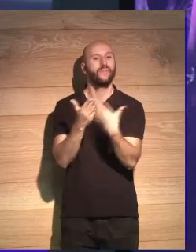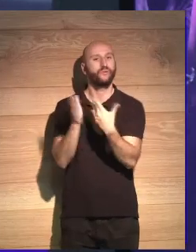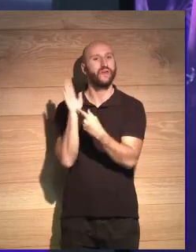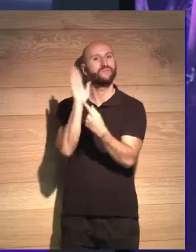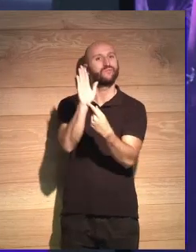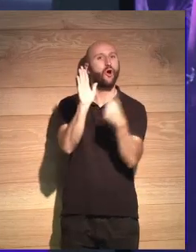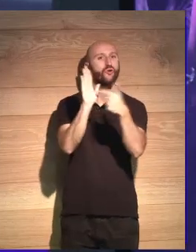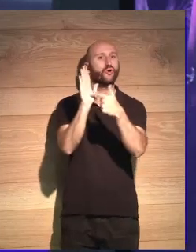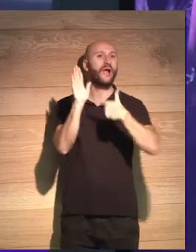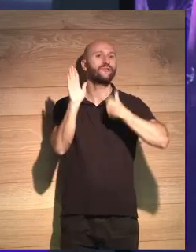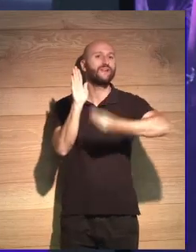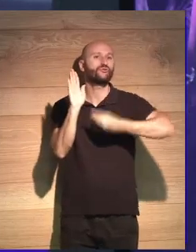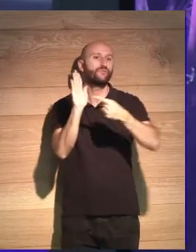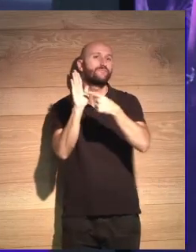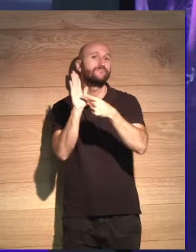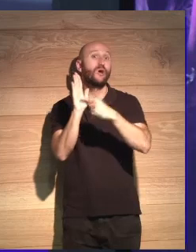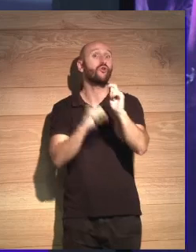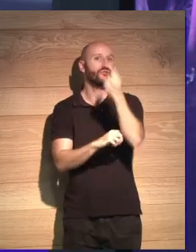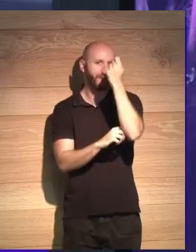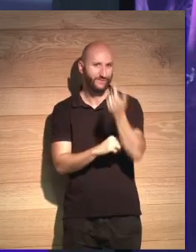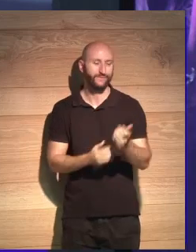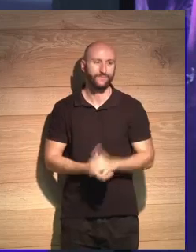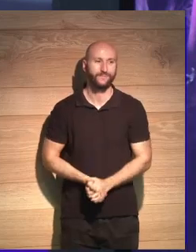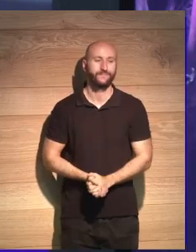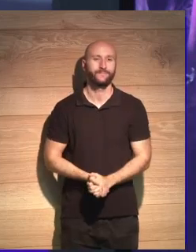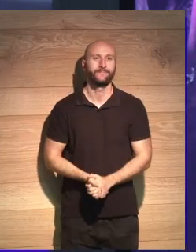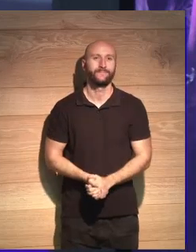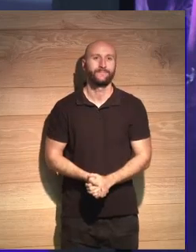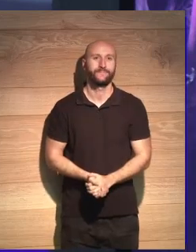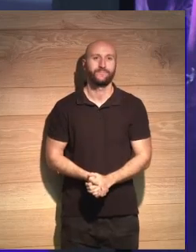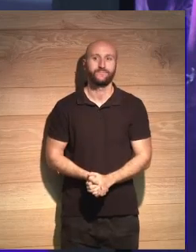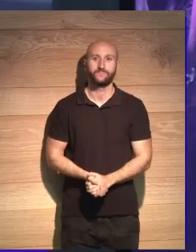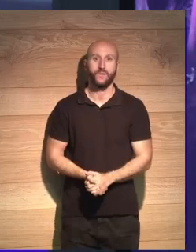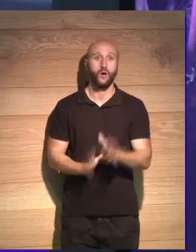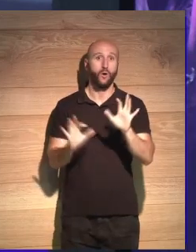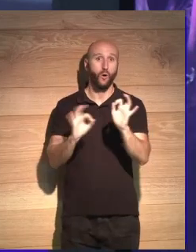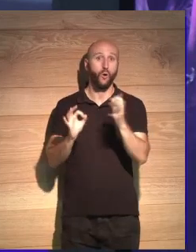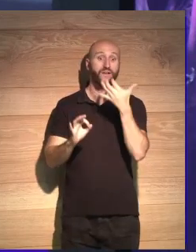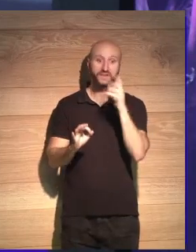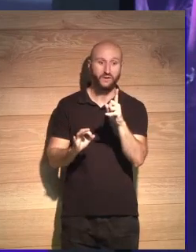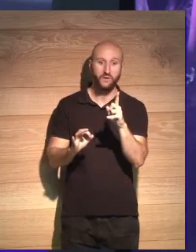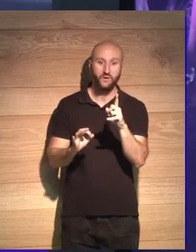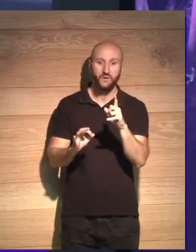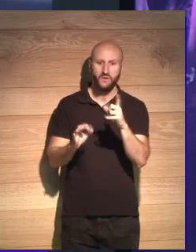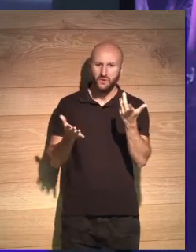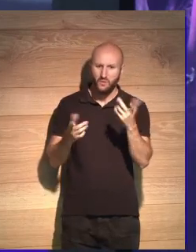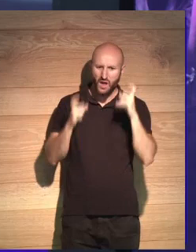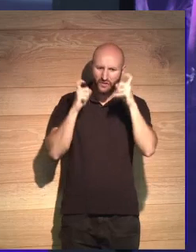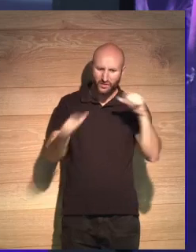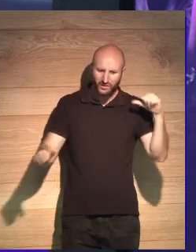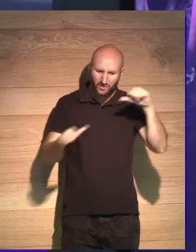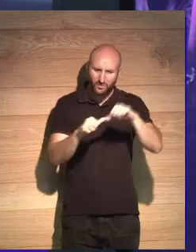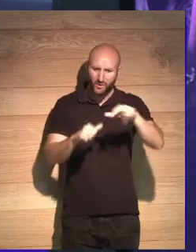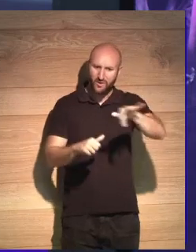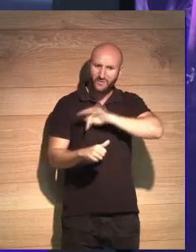or a certificate where you can show, I have done this, I have accomplished this. But if not, the feeling is